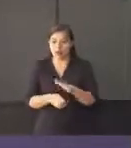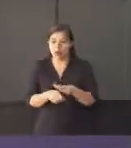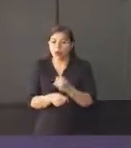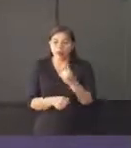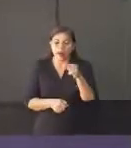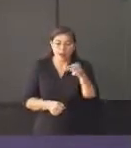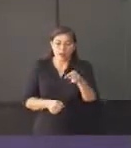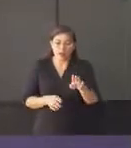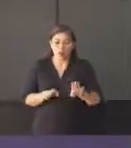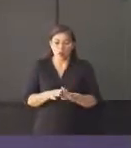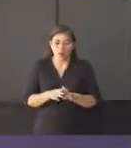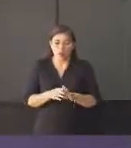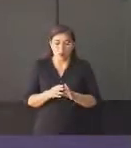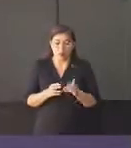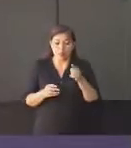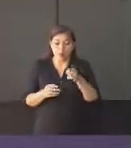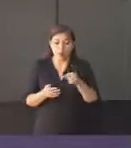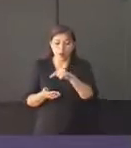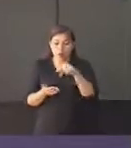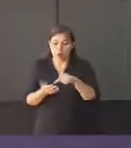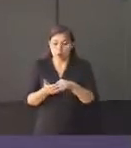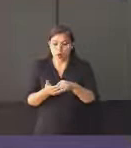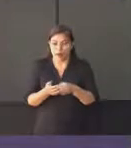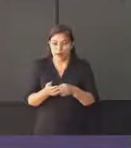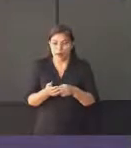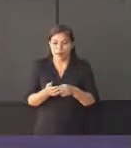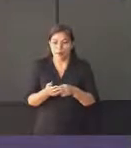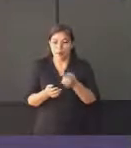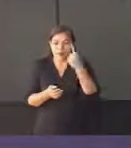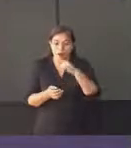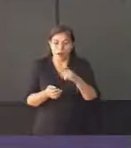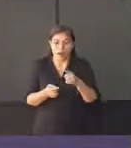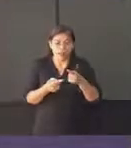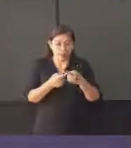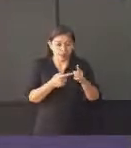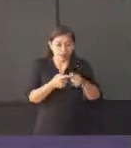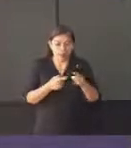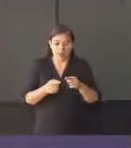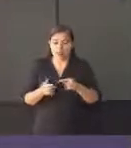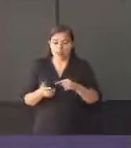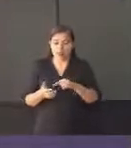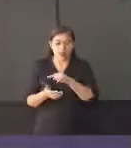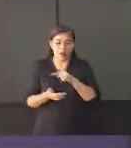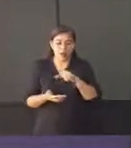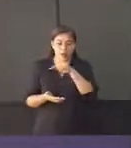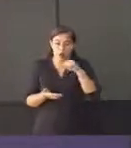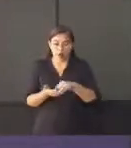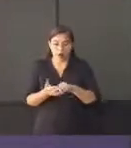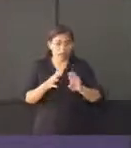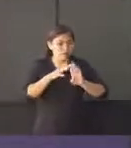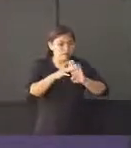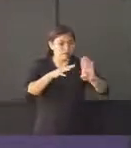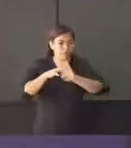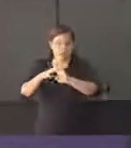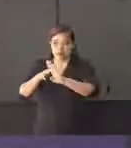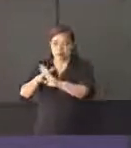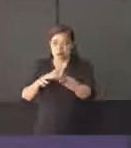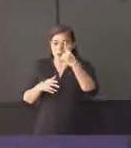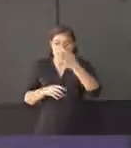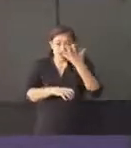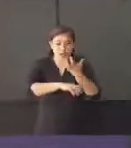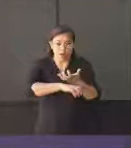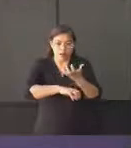every year, because this is like a node, a crossing node of the different migration routes leading to the